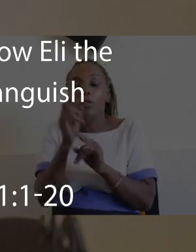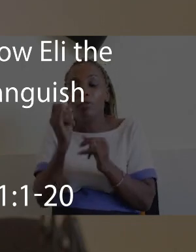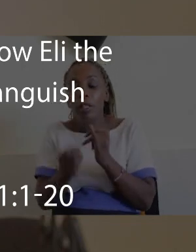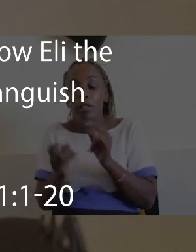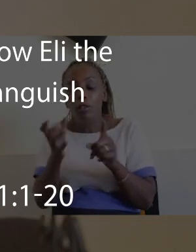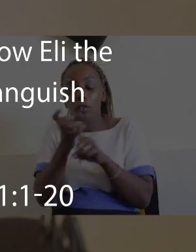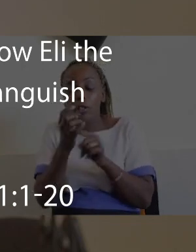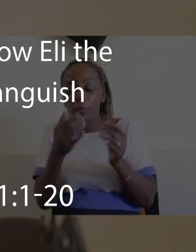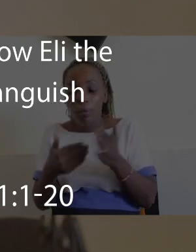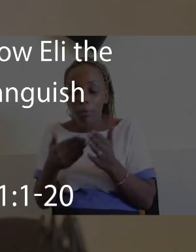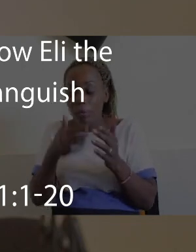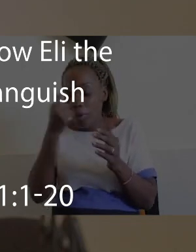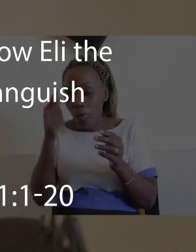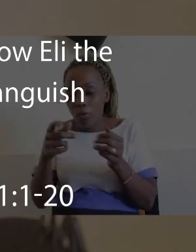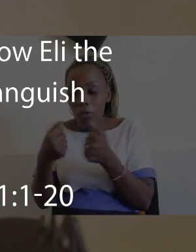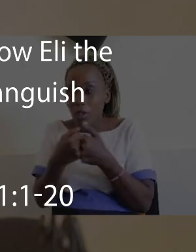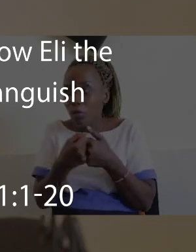situation.